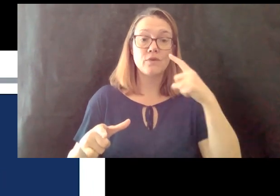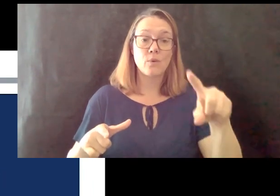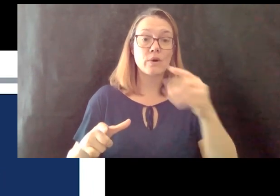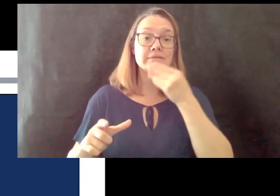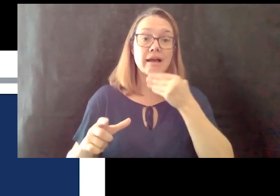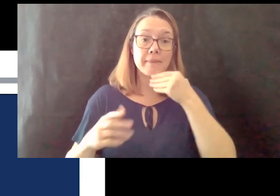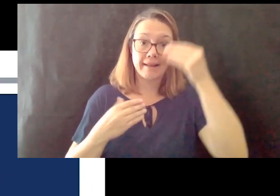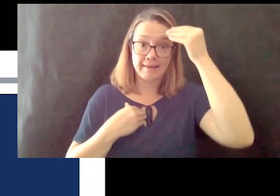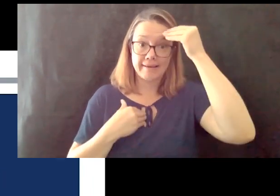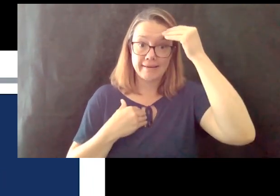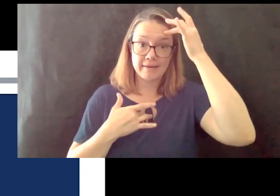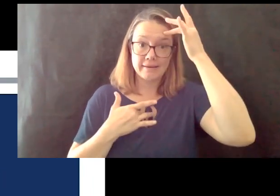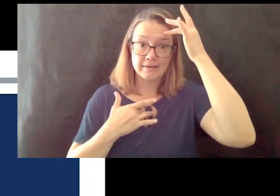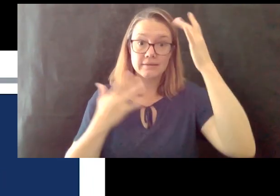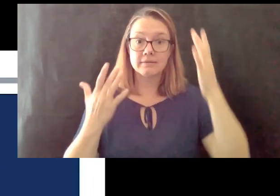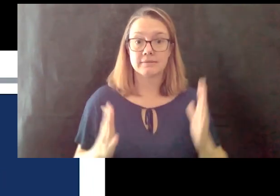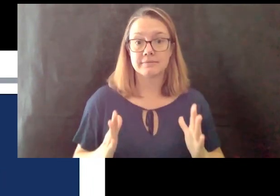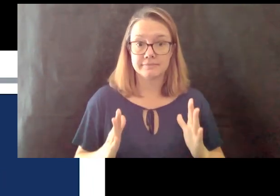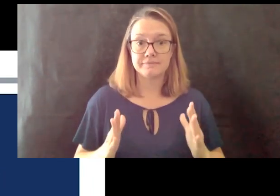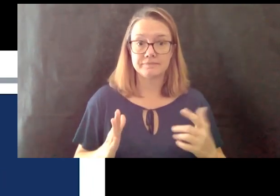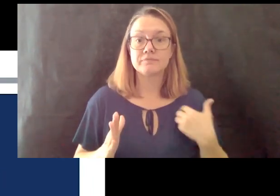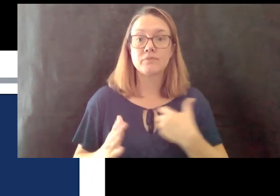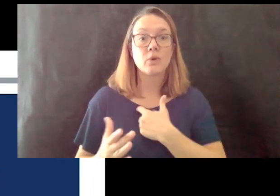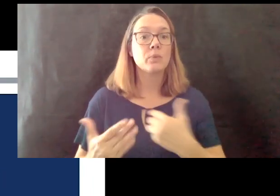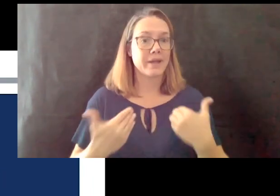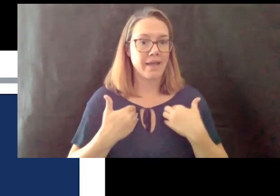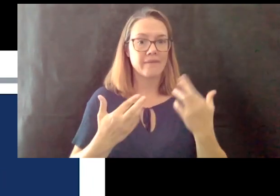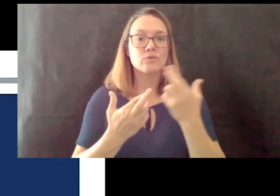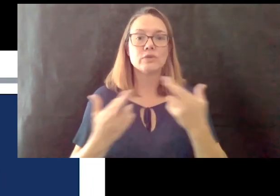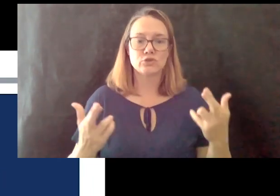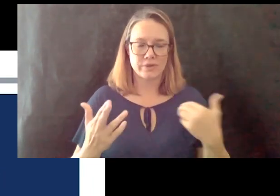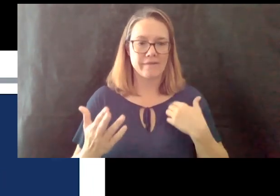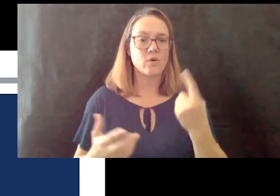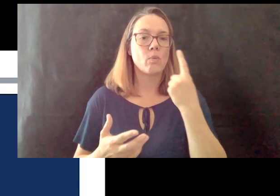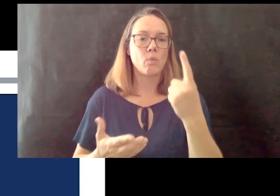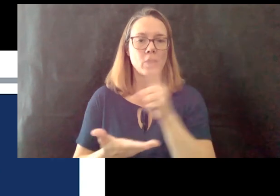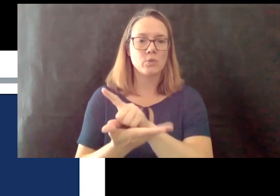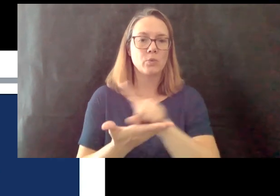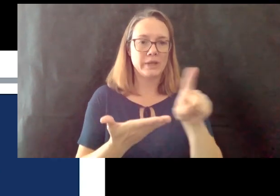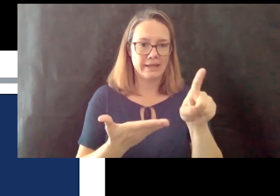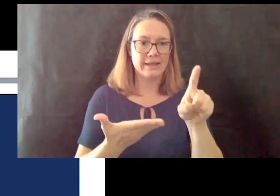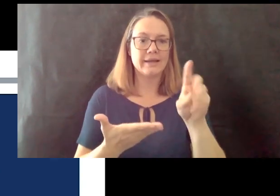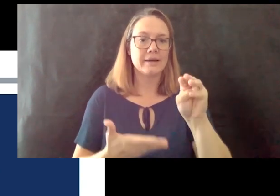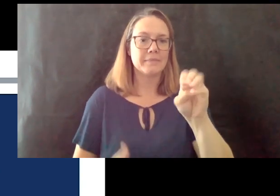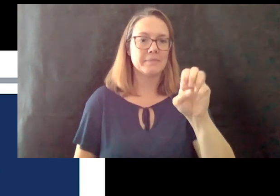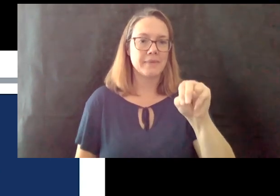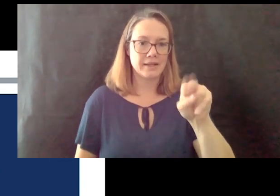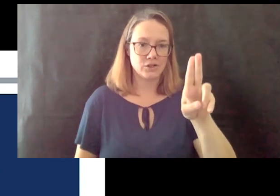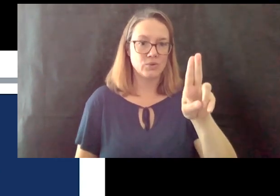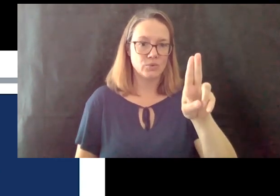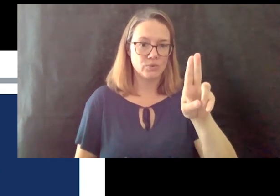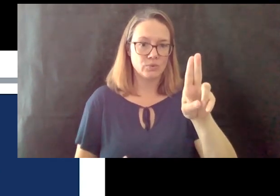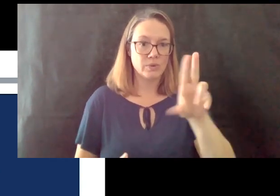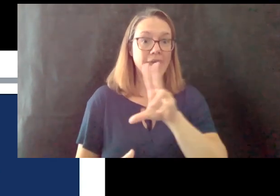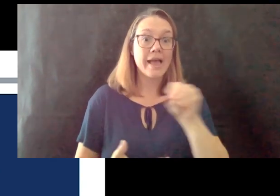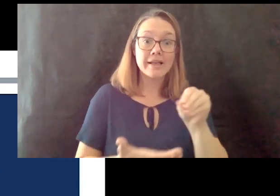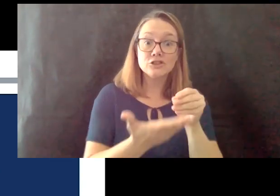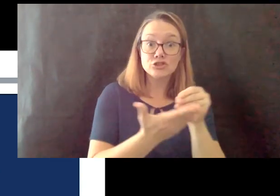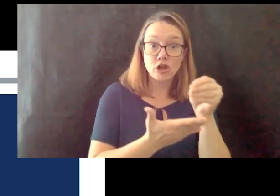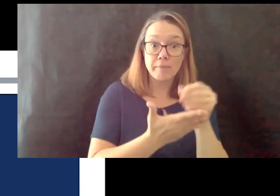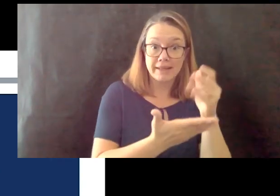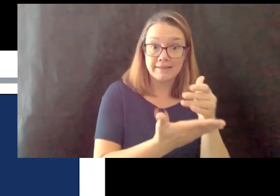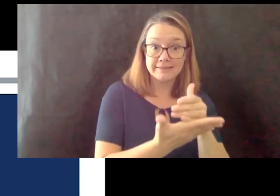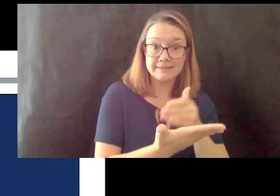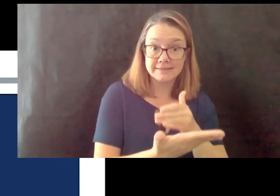diabetic. And so we found a resource that has a one-week menu, including a shopping list for